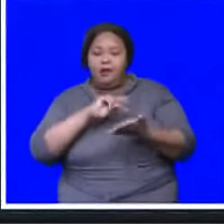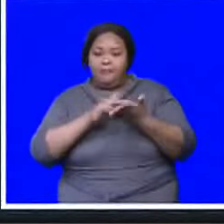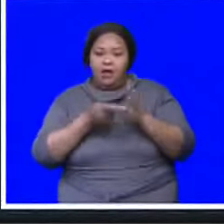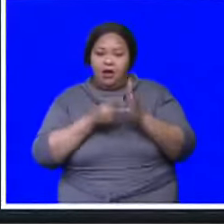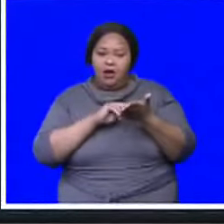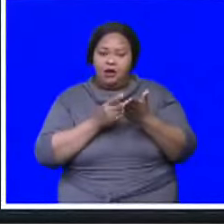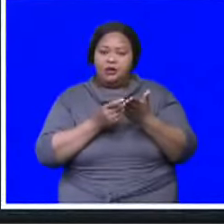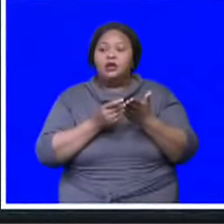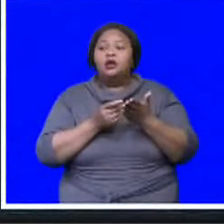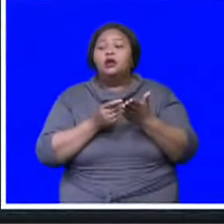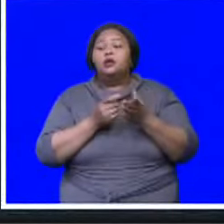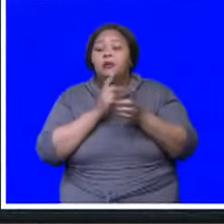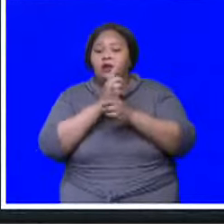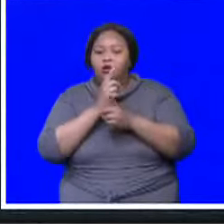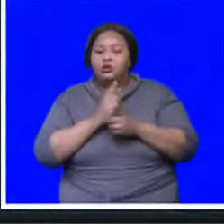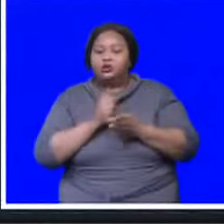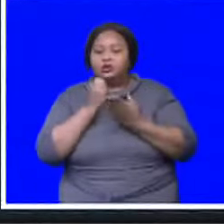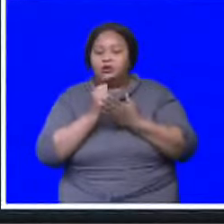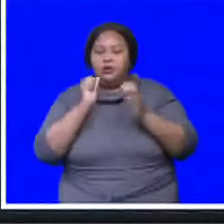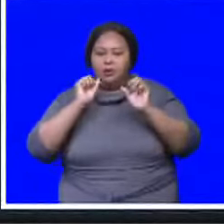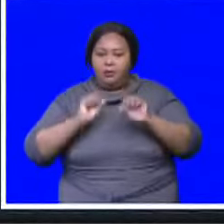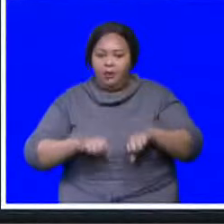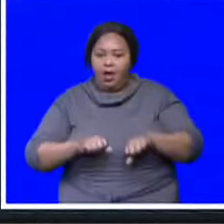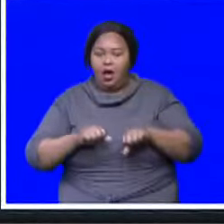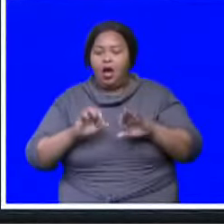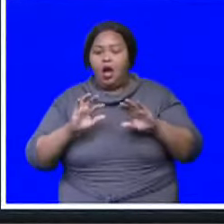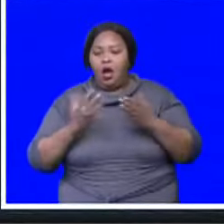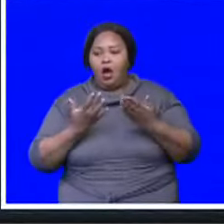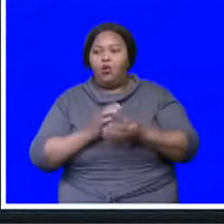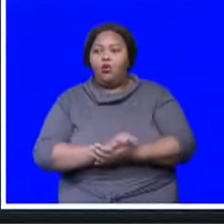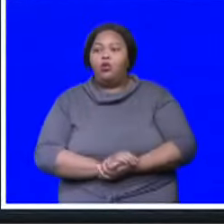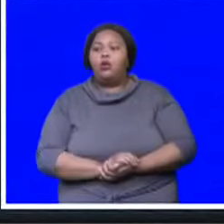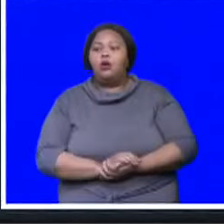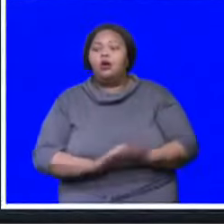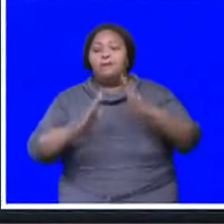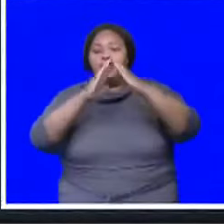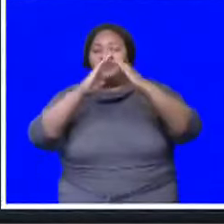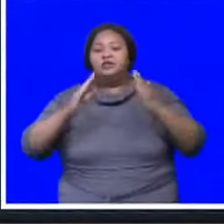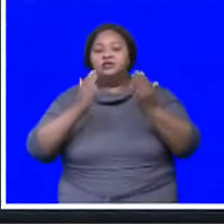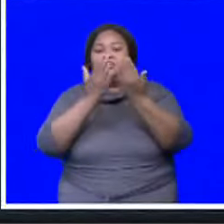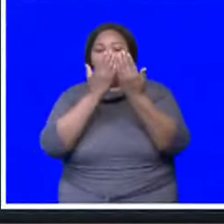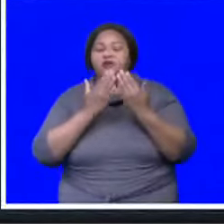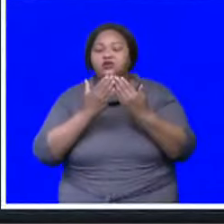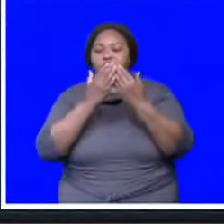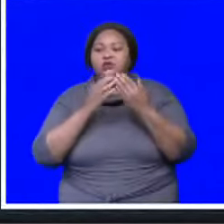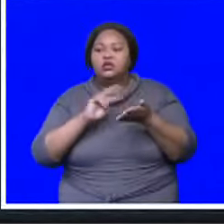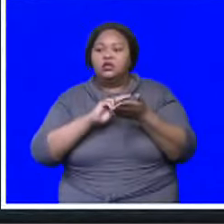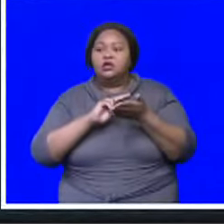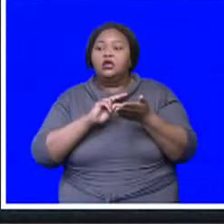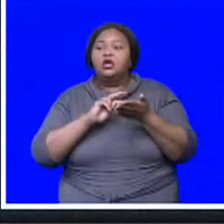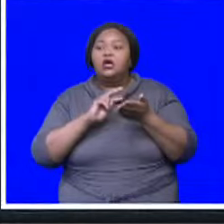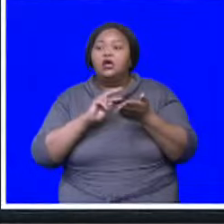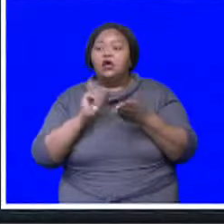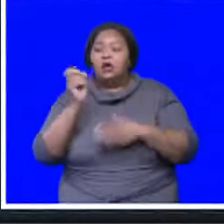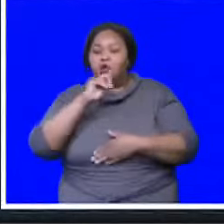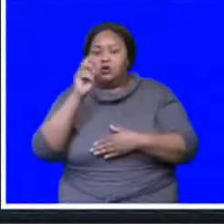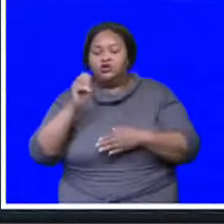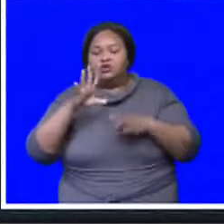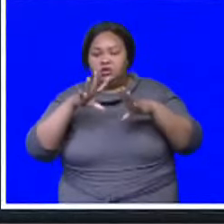kuphi. Bengicela lokho Mr Speaker ukuthi siyimukele selitiko sambe seyisebenta sisubmit a report